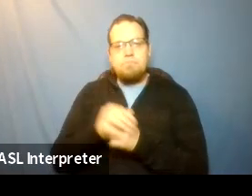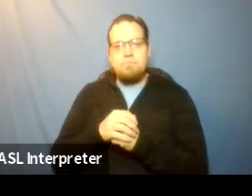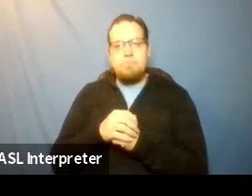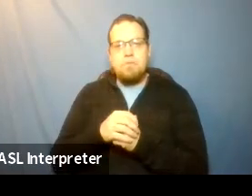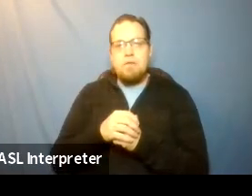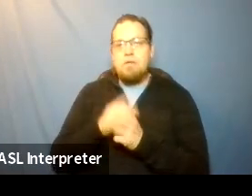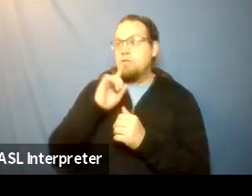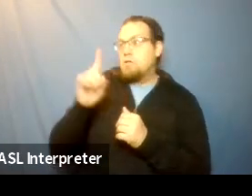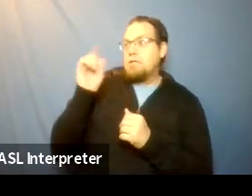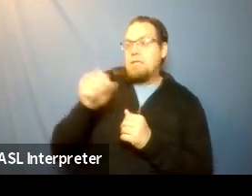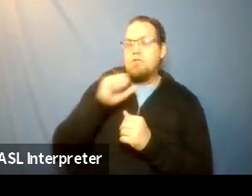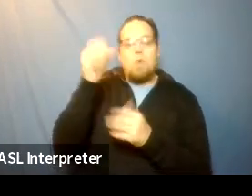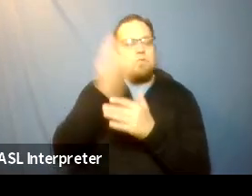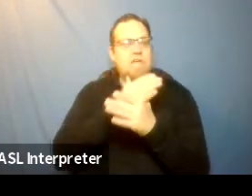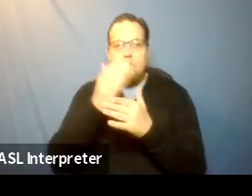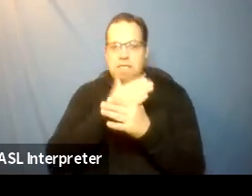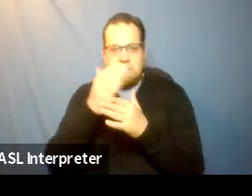Yes. Sure, as long as they don't share it.